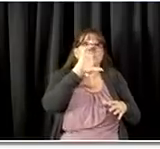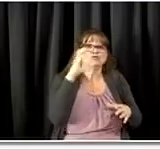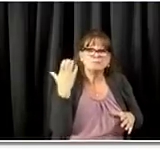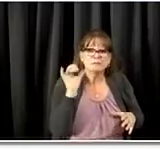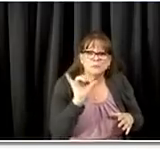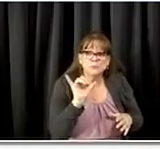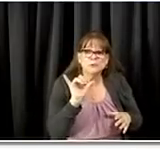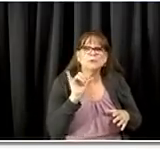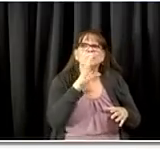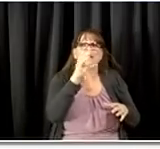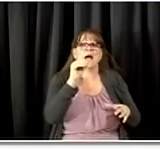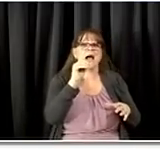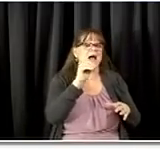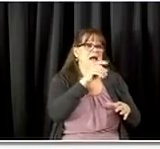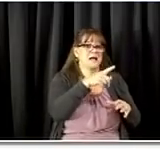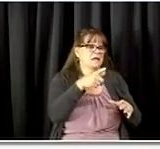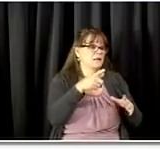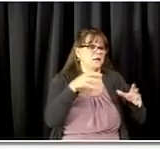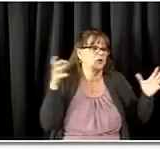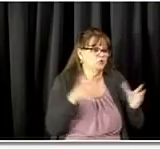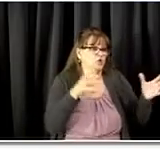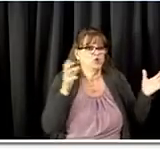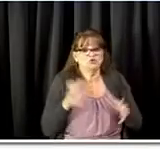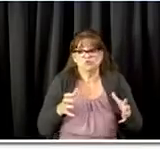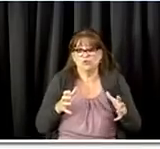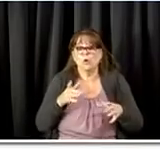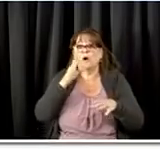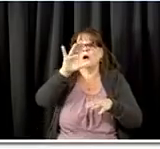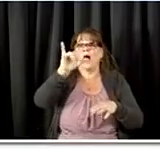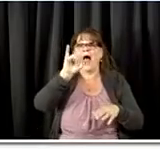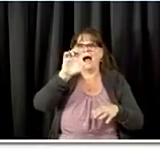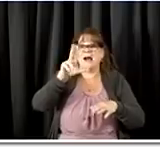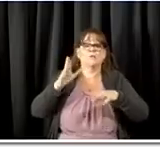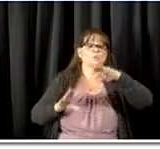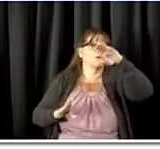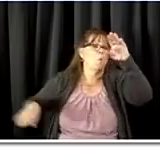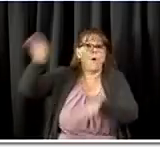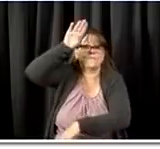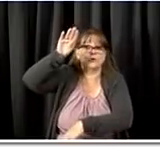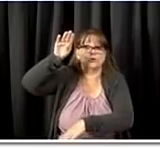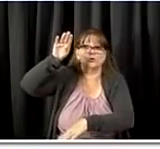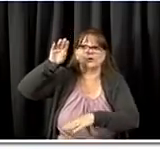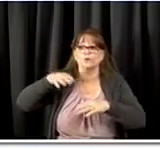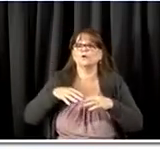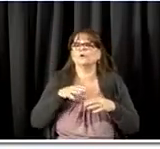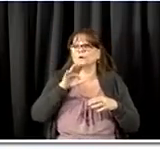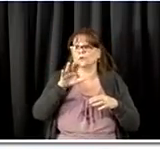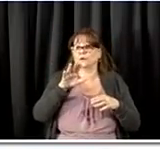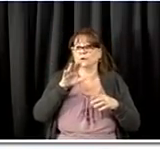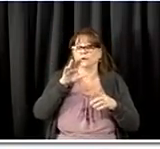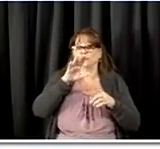ICU bed capacity in the state, and that could happen in this figure as soon as mid-December. Next slide.